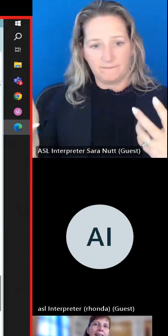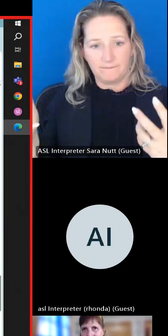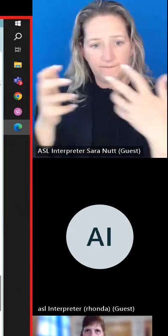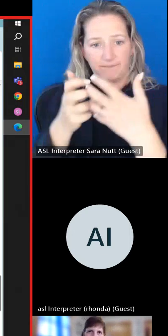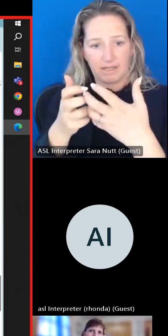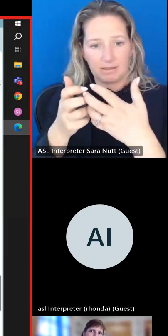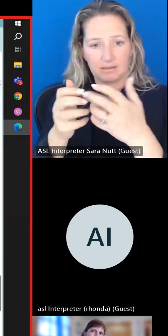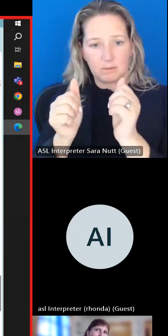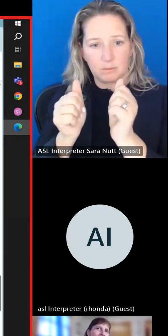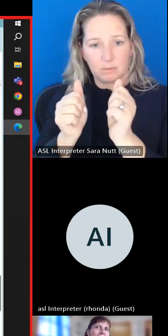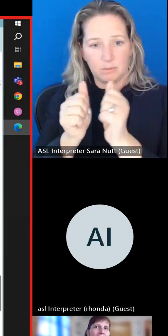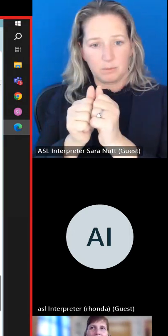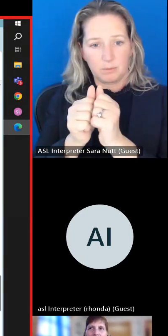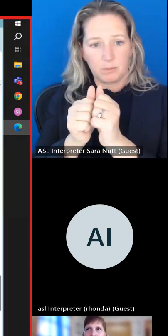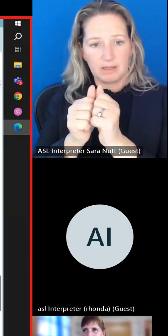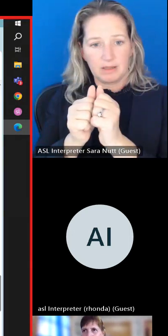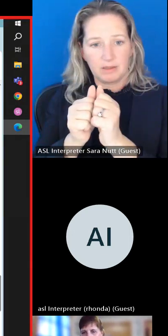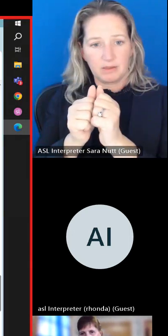let's see.